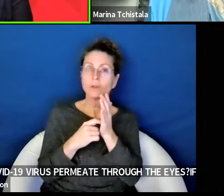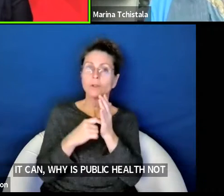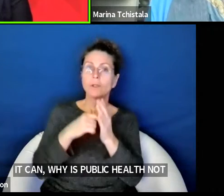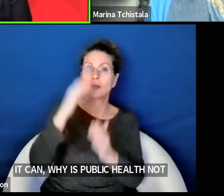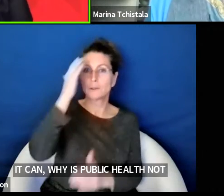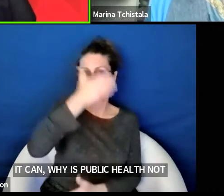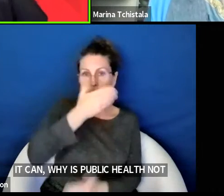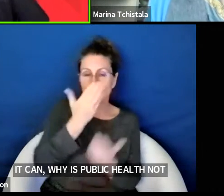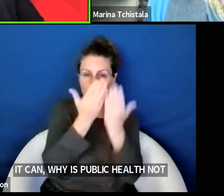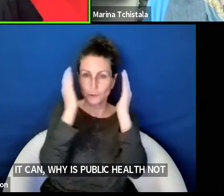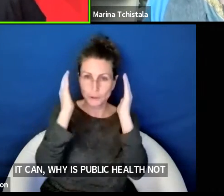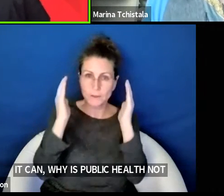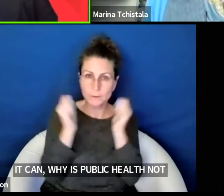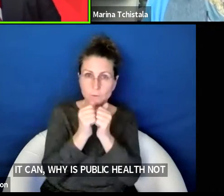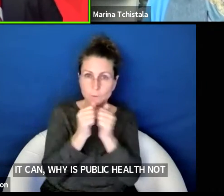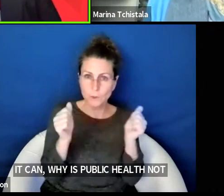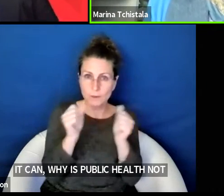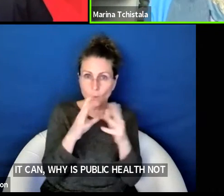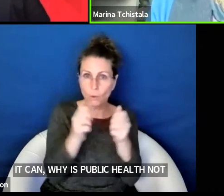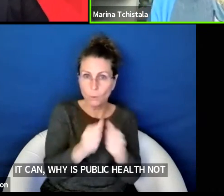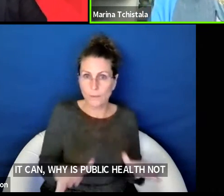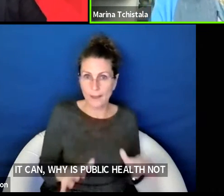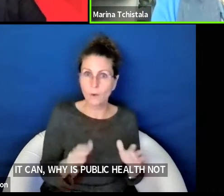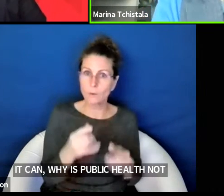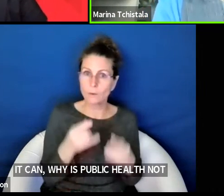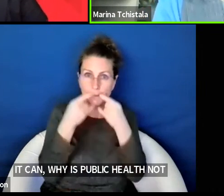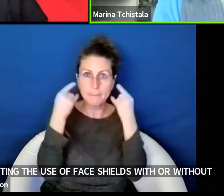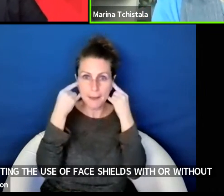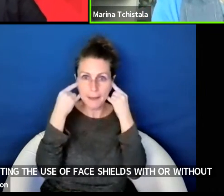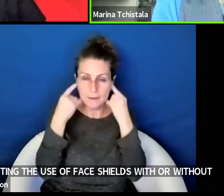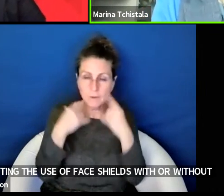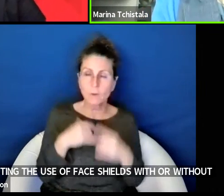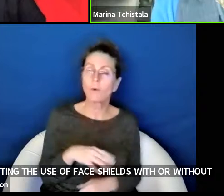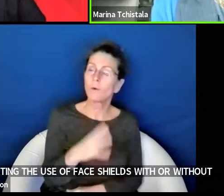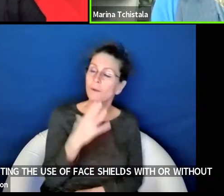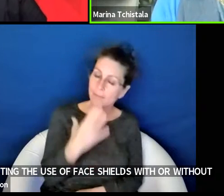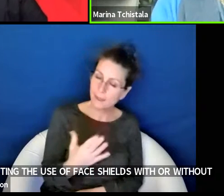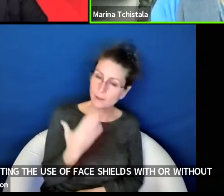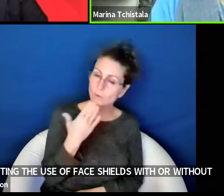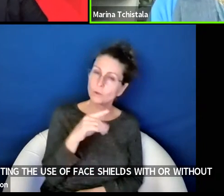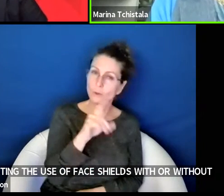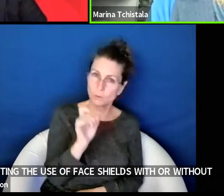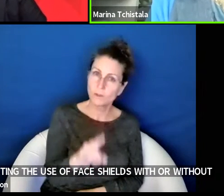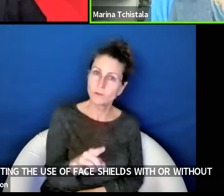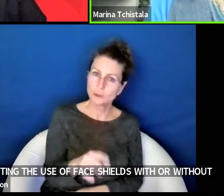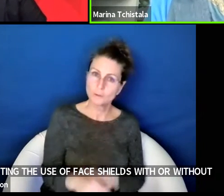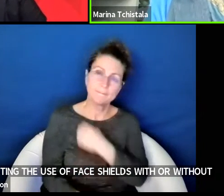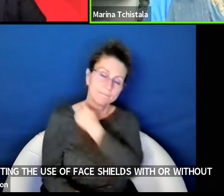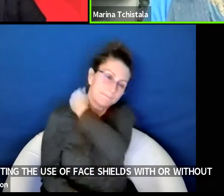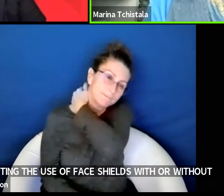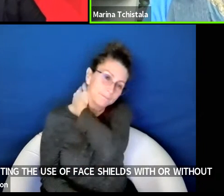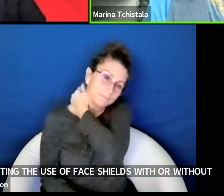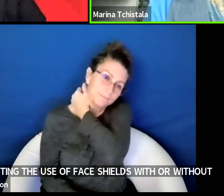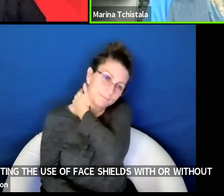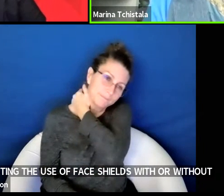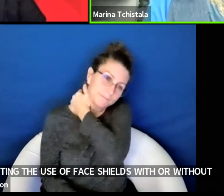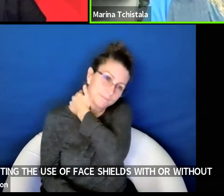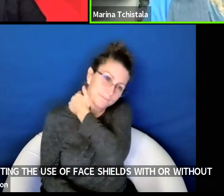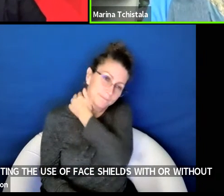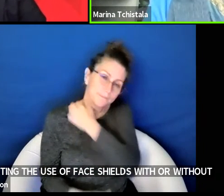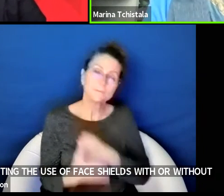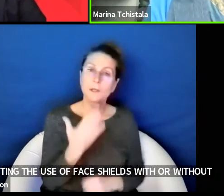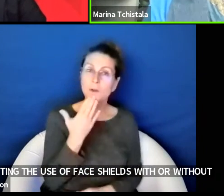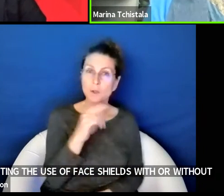with or without masks? Thank you very much. This is a very good question because